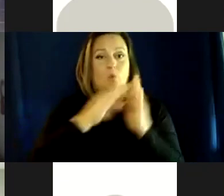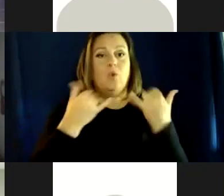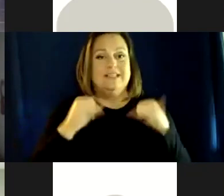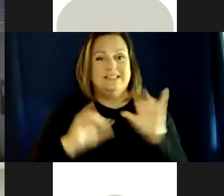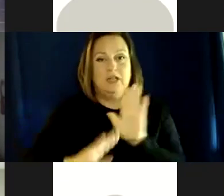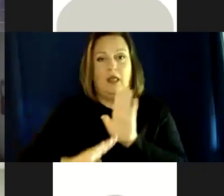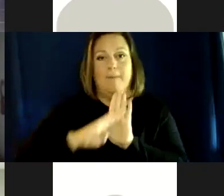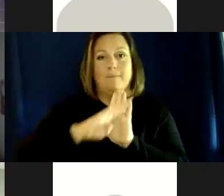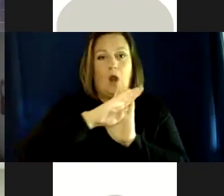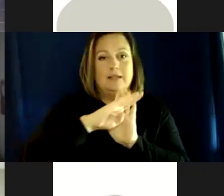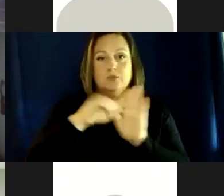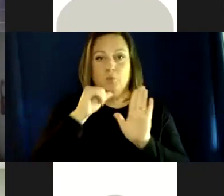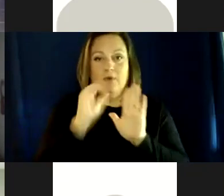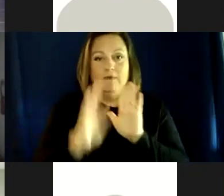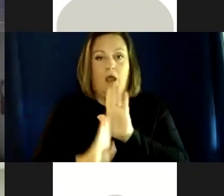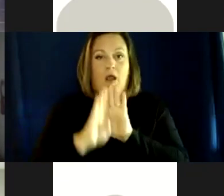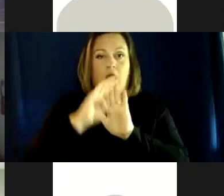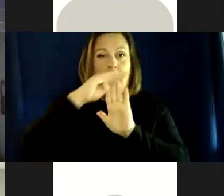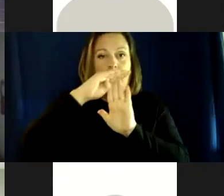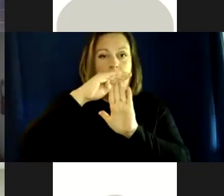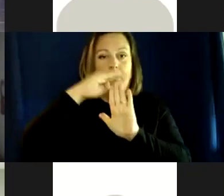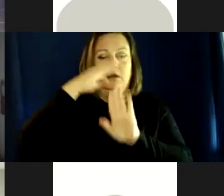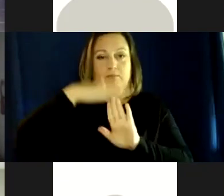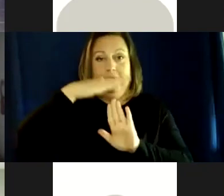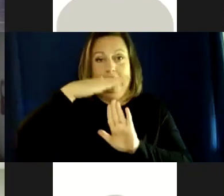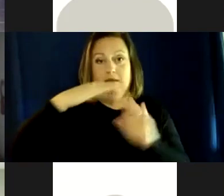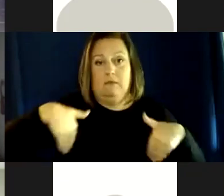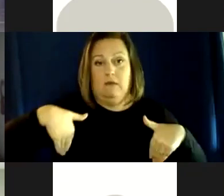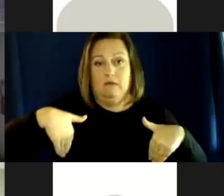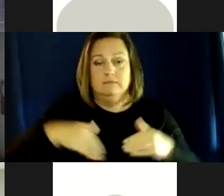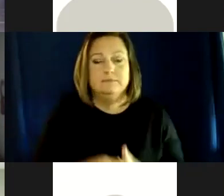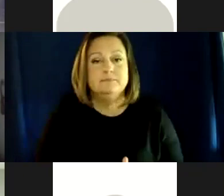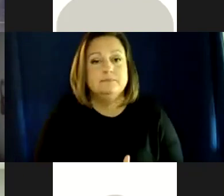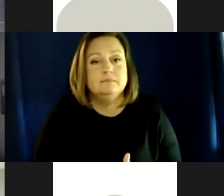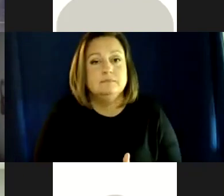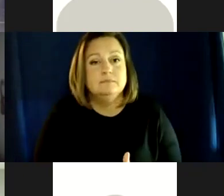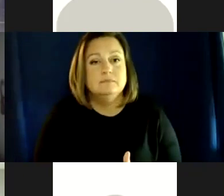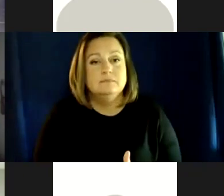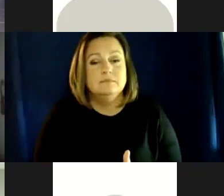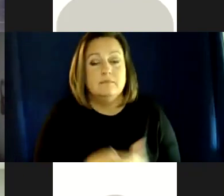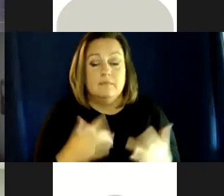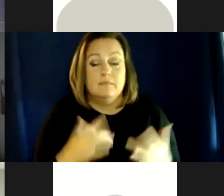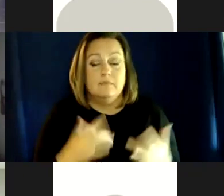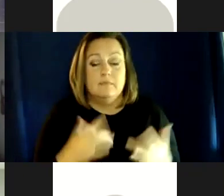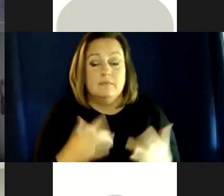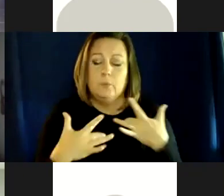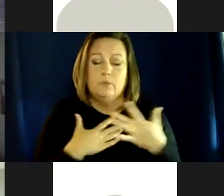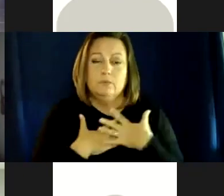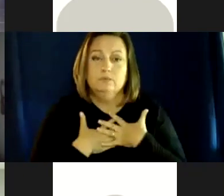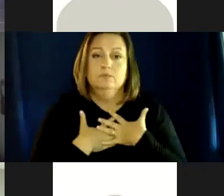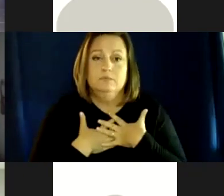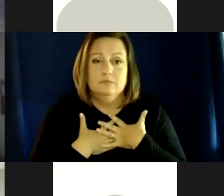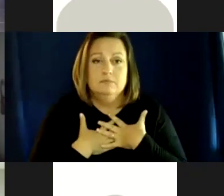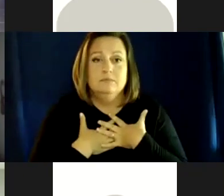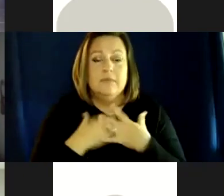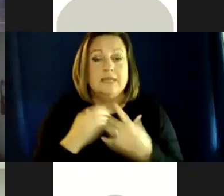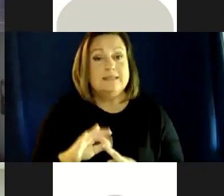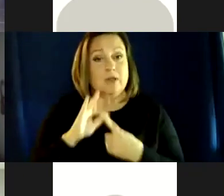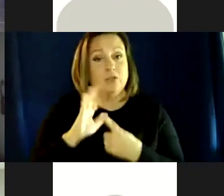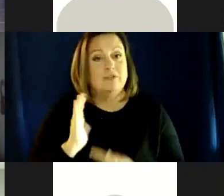in cases at this time. And it is very concerning, especially for our elders